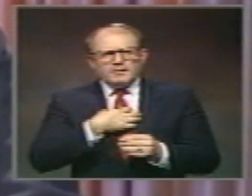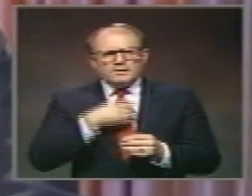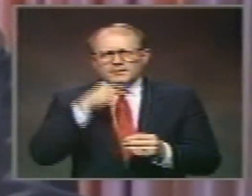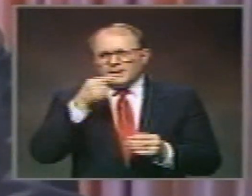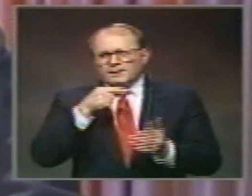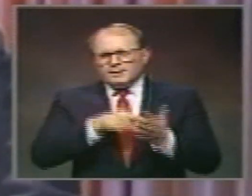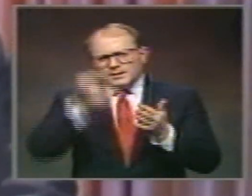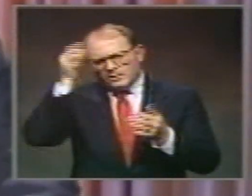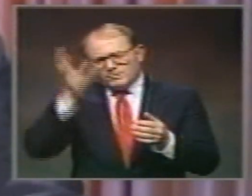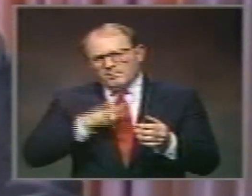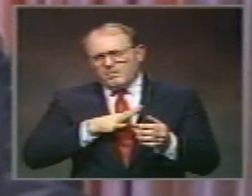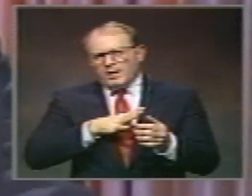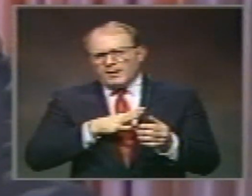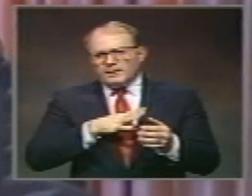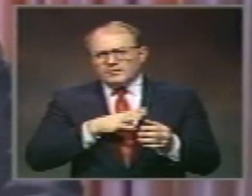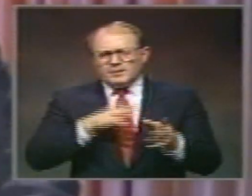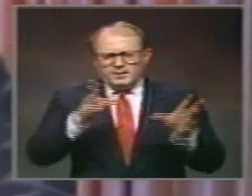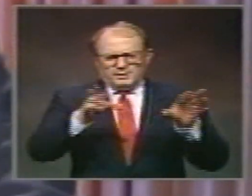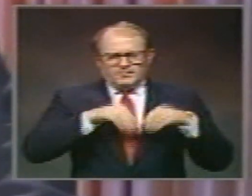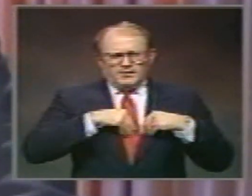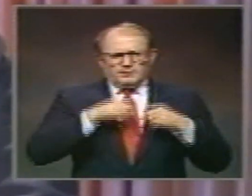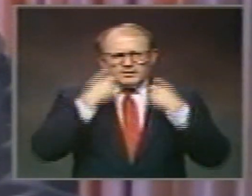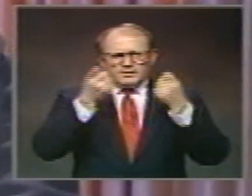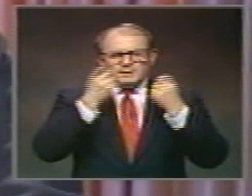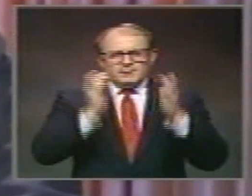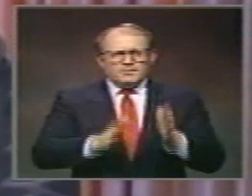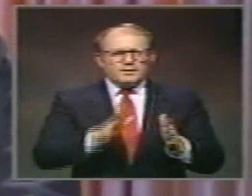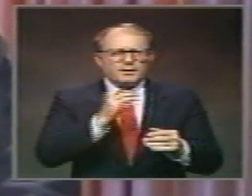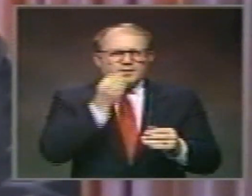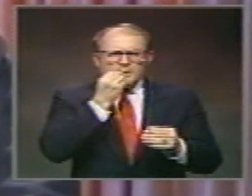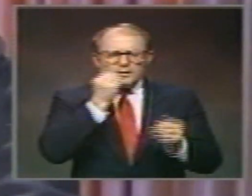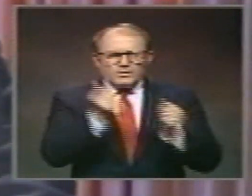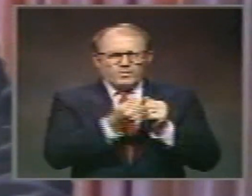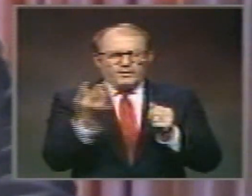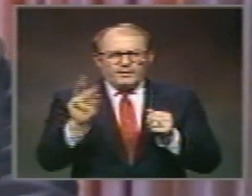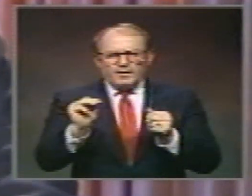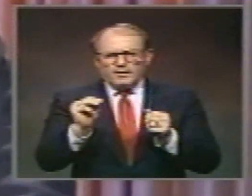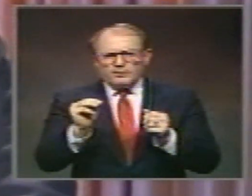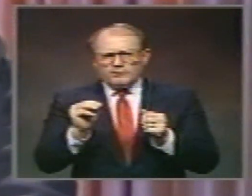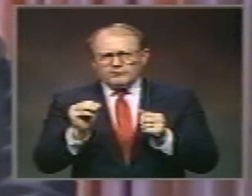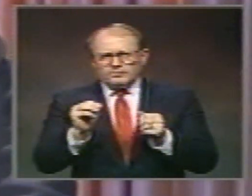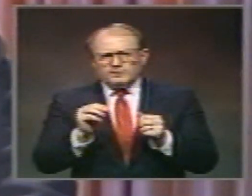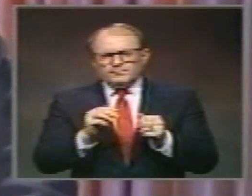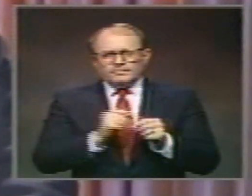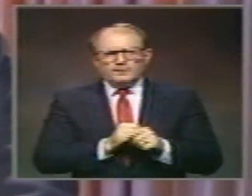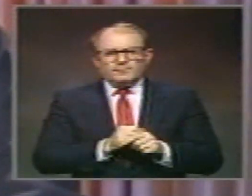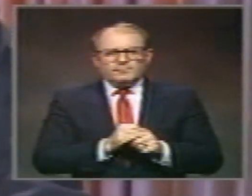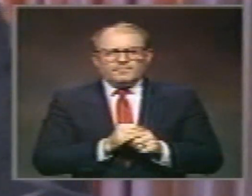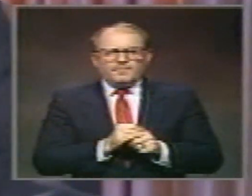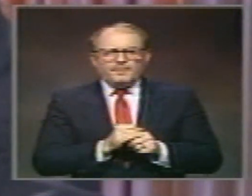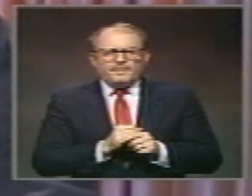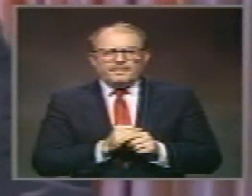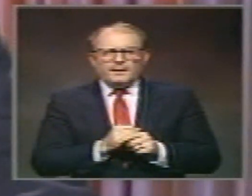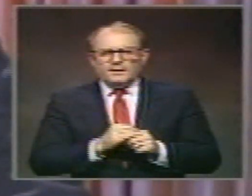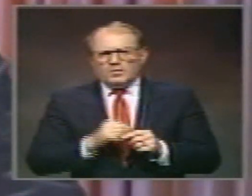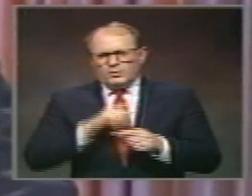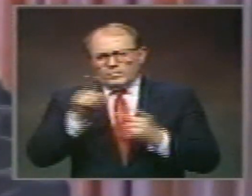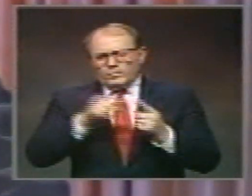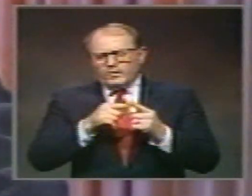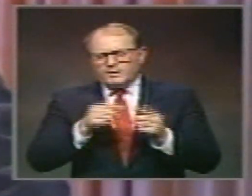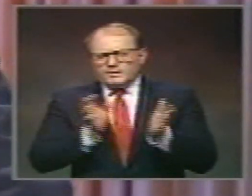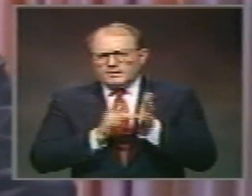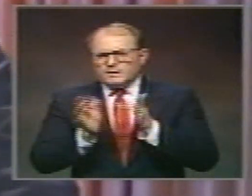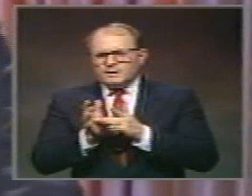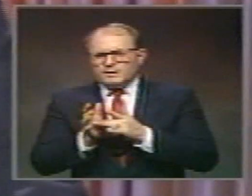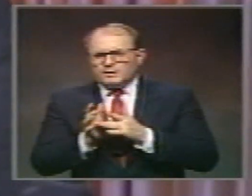said, "This man receives sinners and eats with them. Shame on him." When Jesus saw it, he